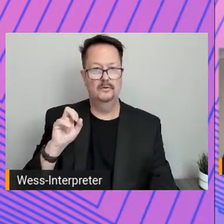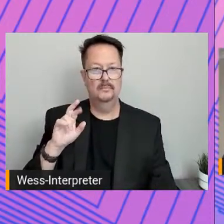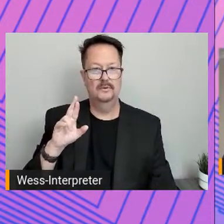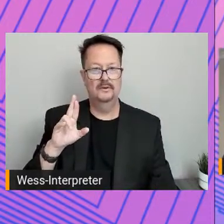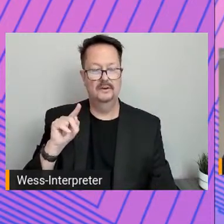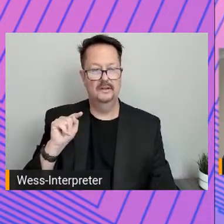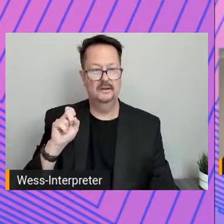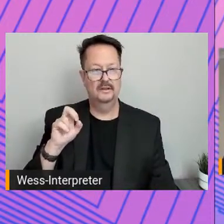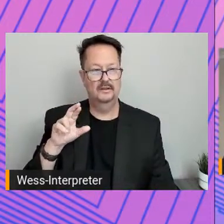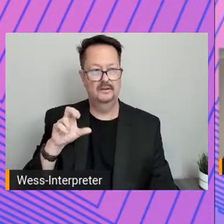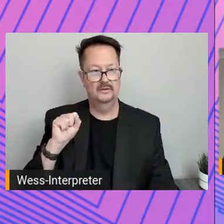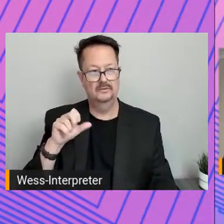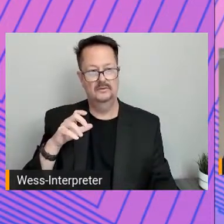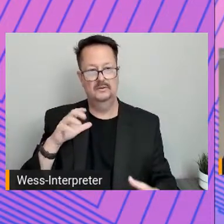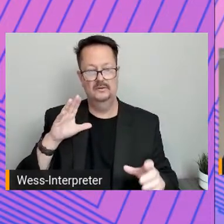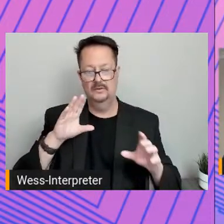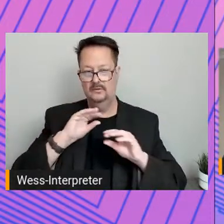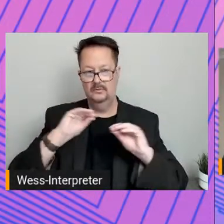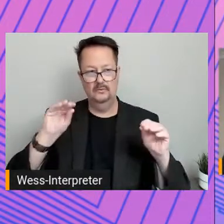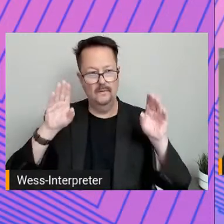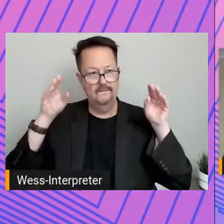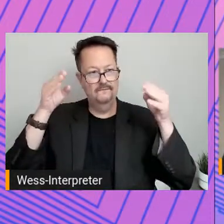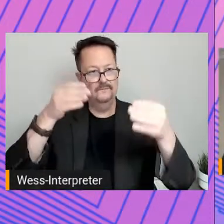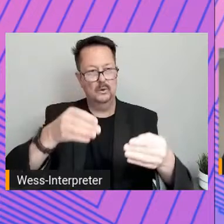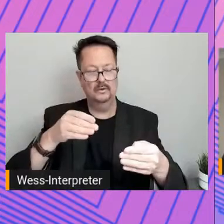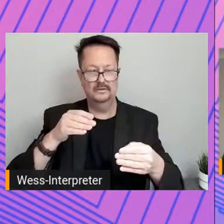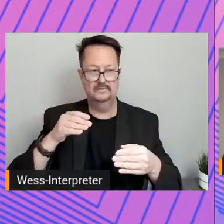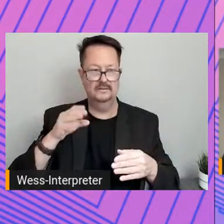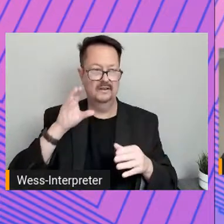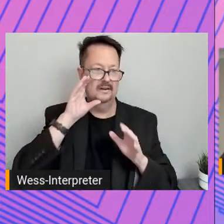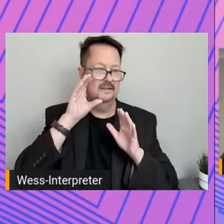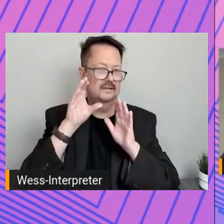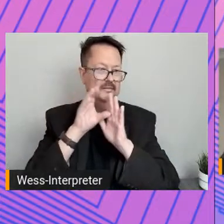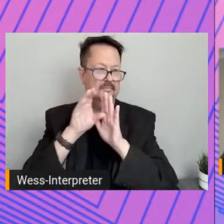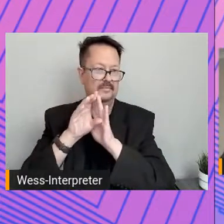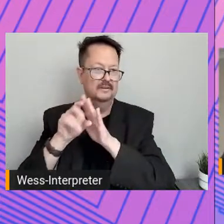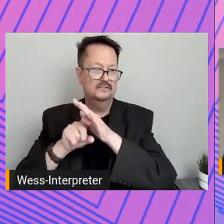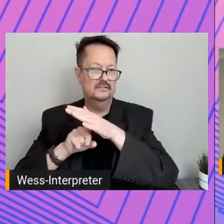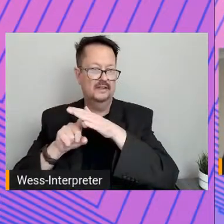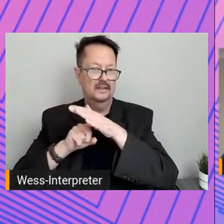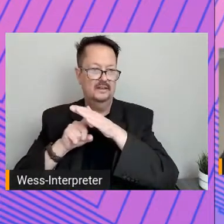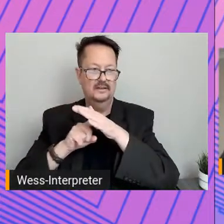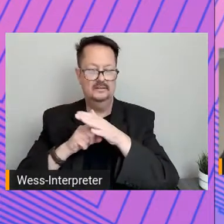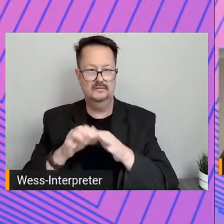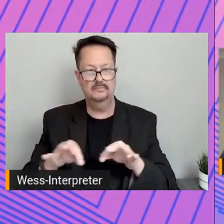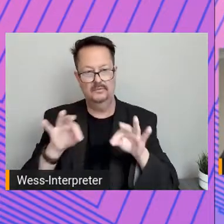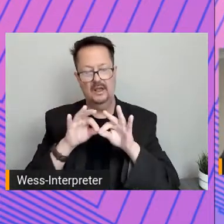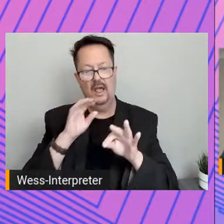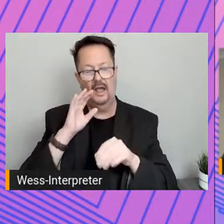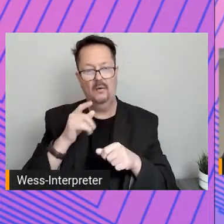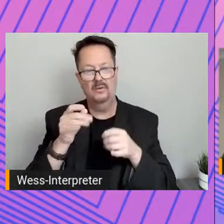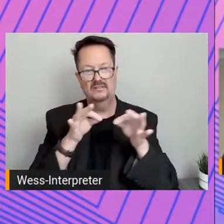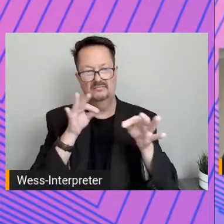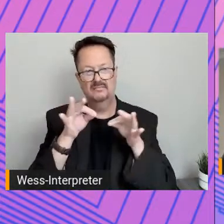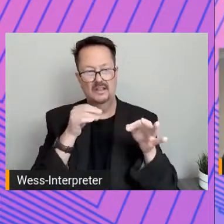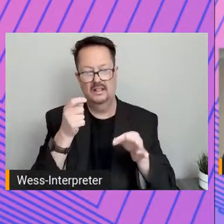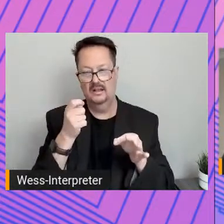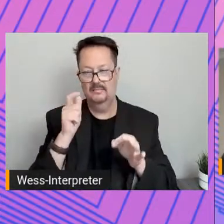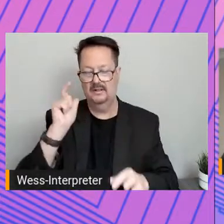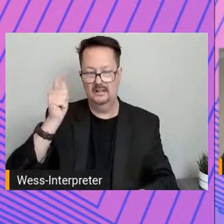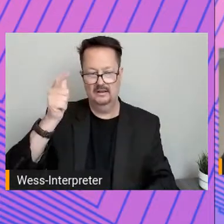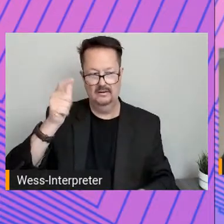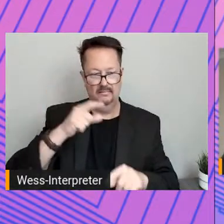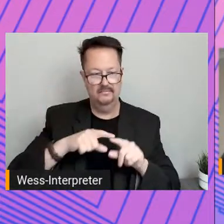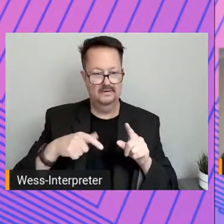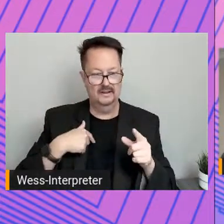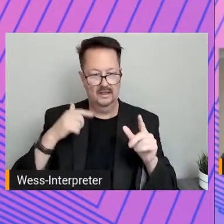security strategy. They'll focus on image scanning, which is important, but it's not the only thing to do. And I'll be touching on that a little bit later. But I hope